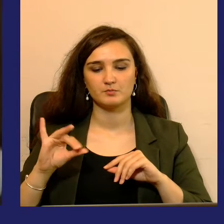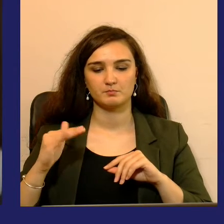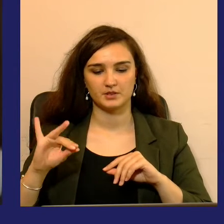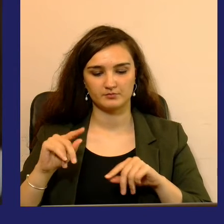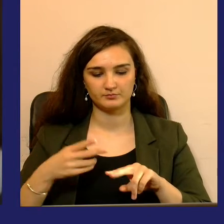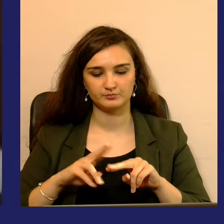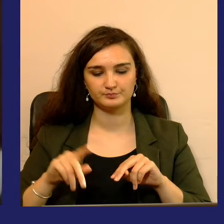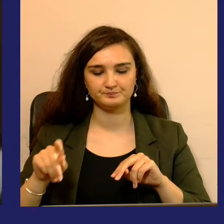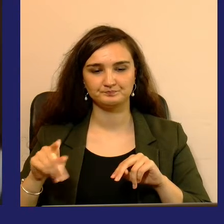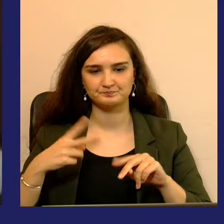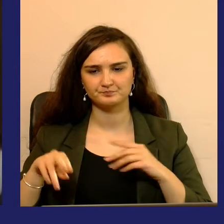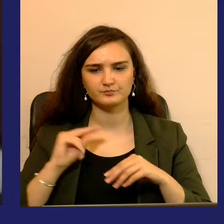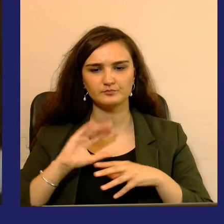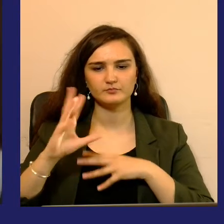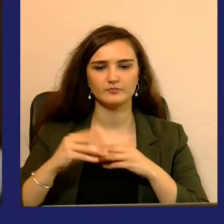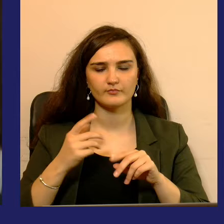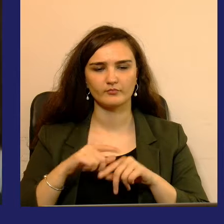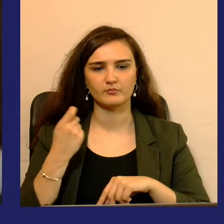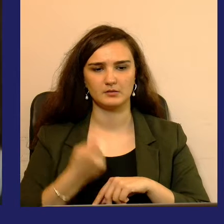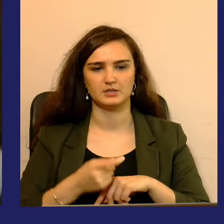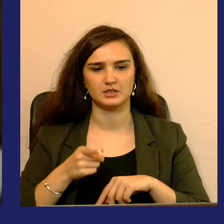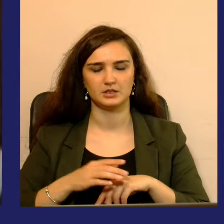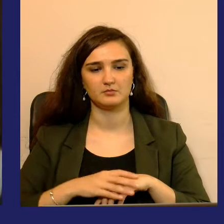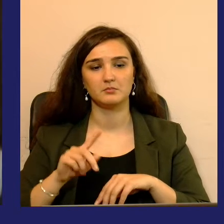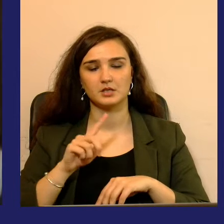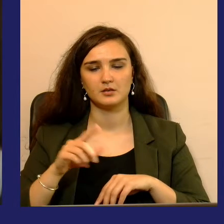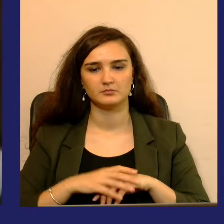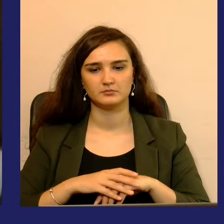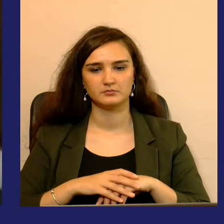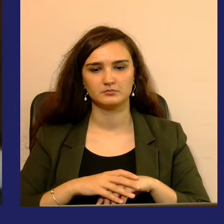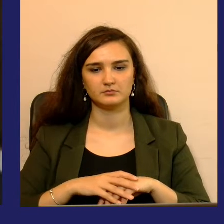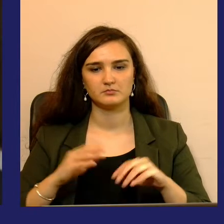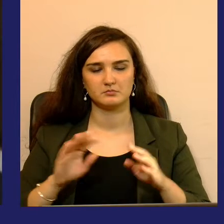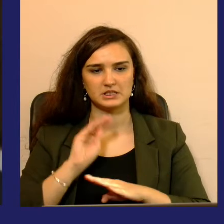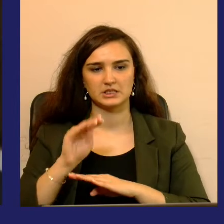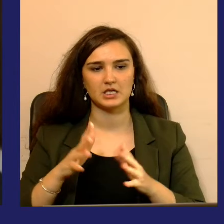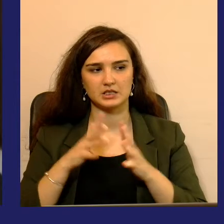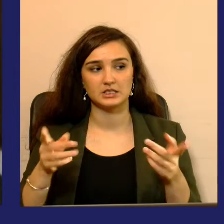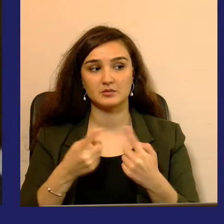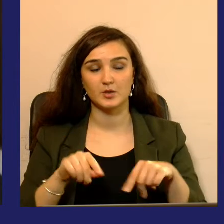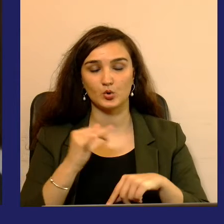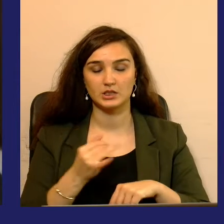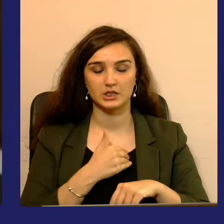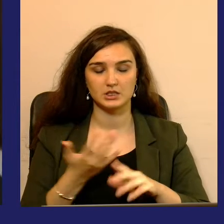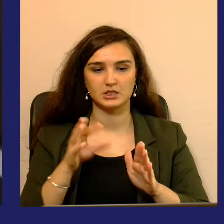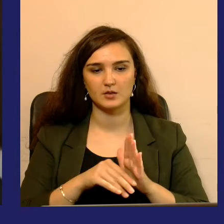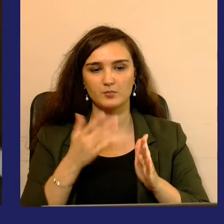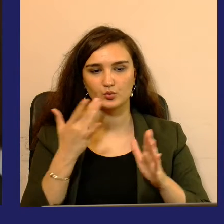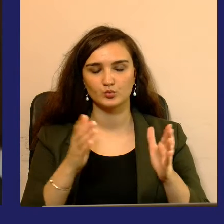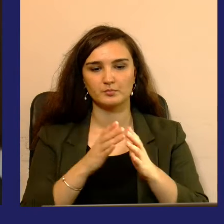very small, but I think growing area of interest for governments. Political integrity in general is an area of growing